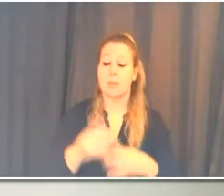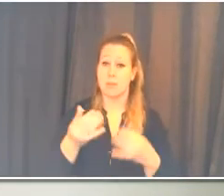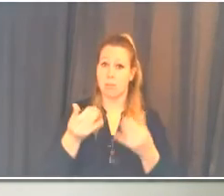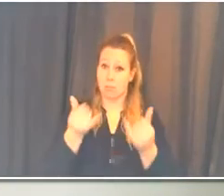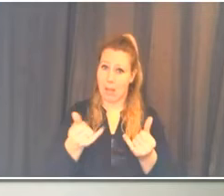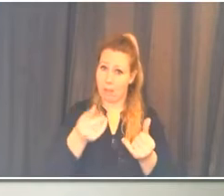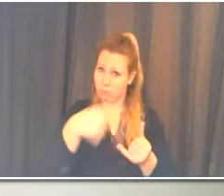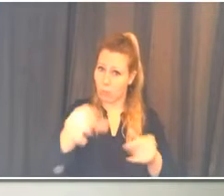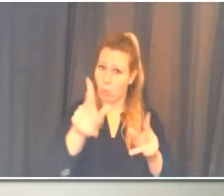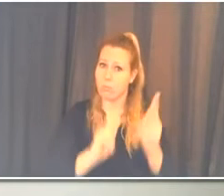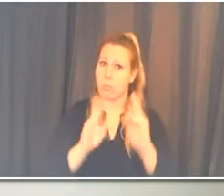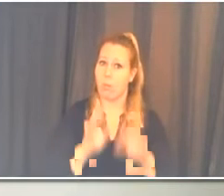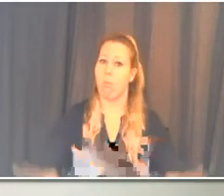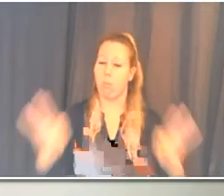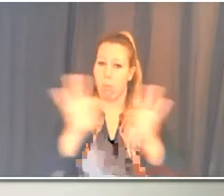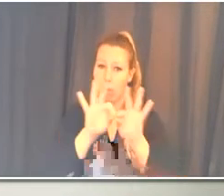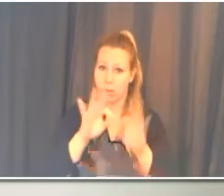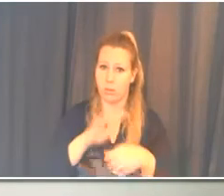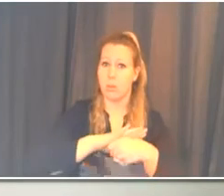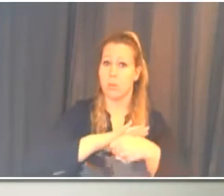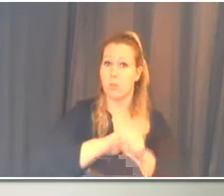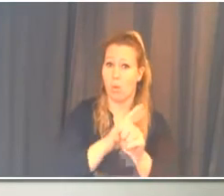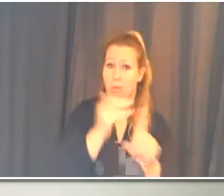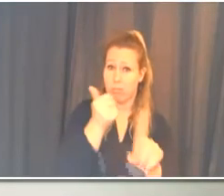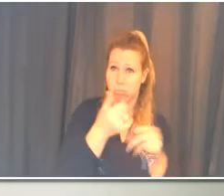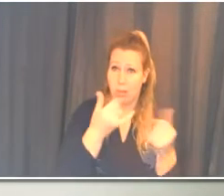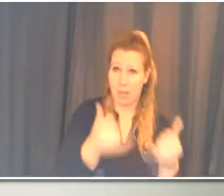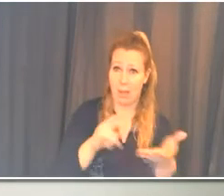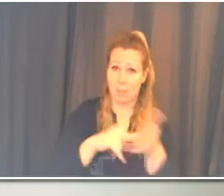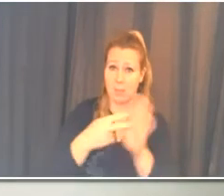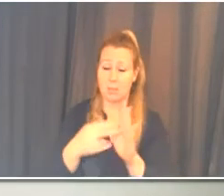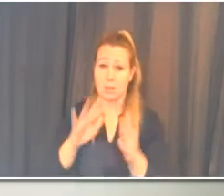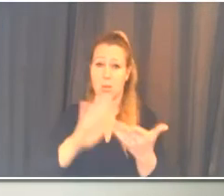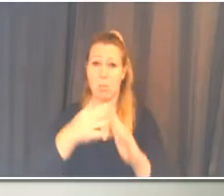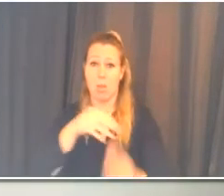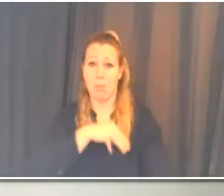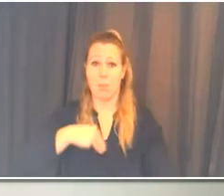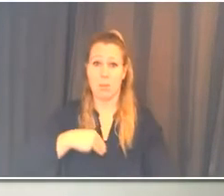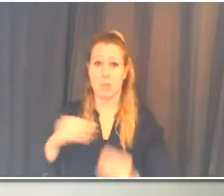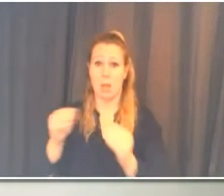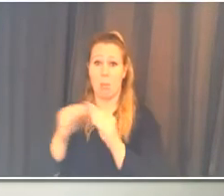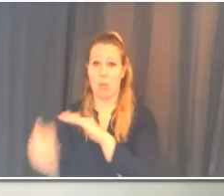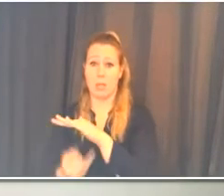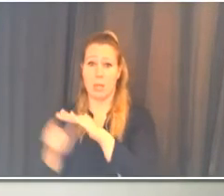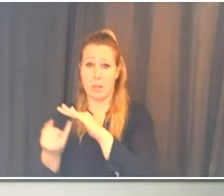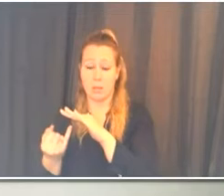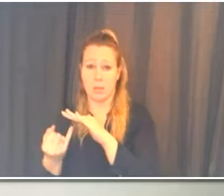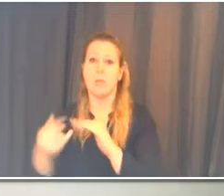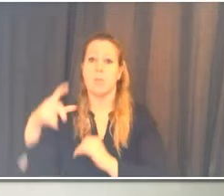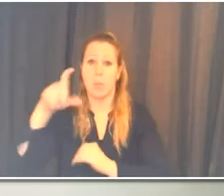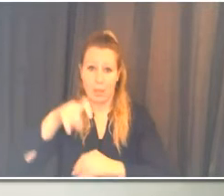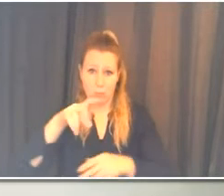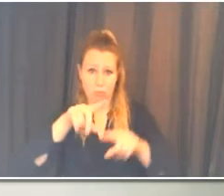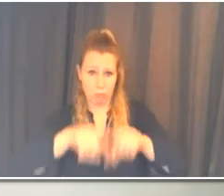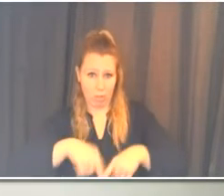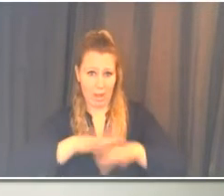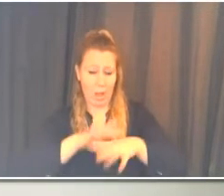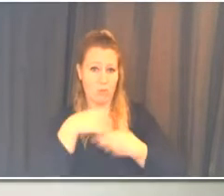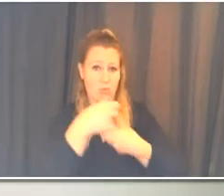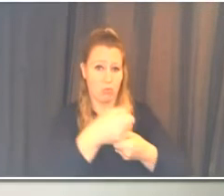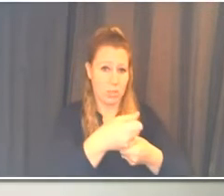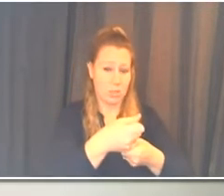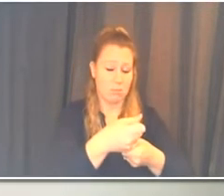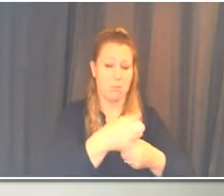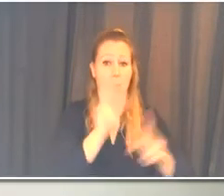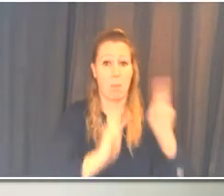out we're all doing our best with virtual services but we know many are not able to access these Services virtually um as many have have spoken to already